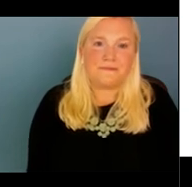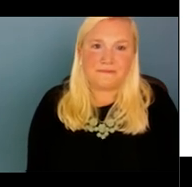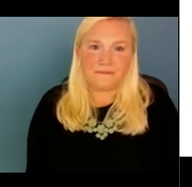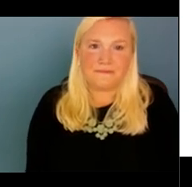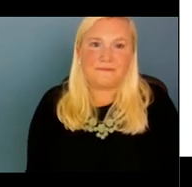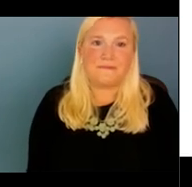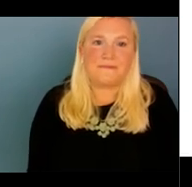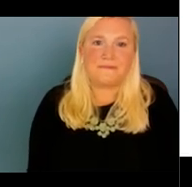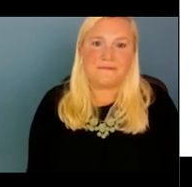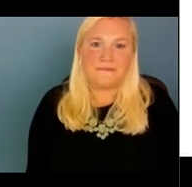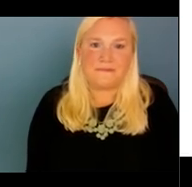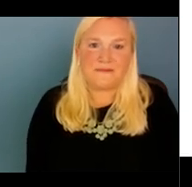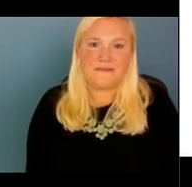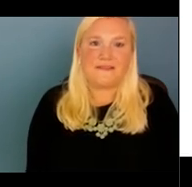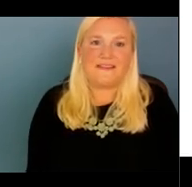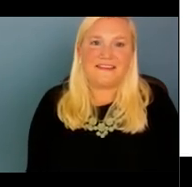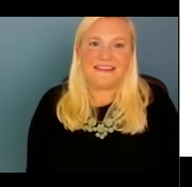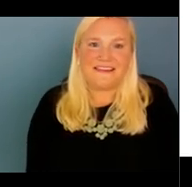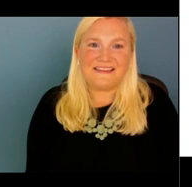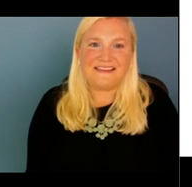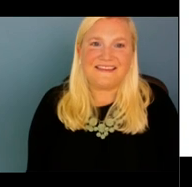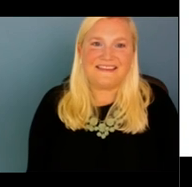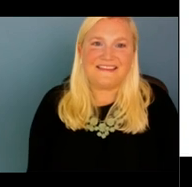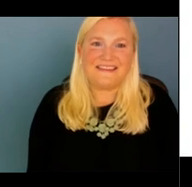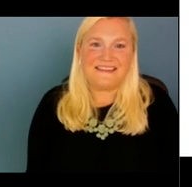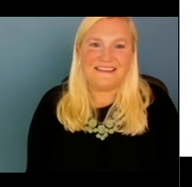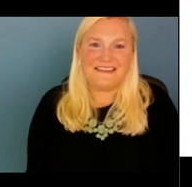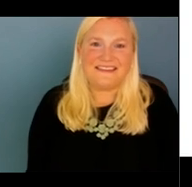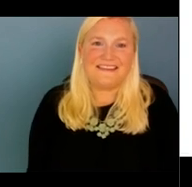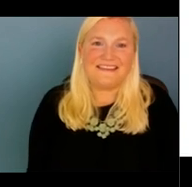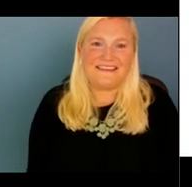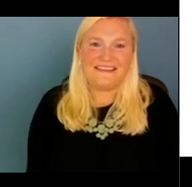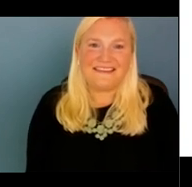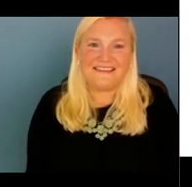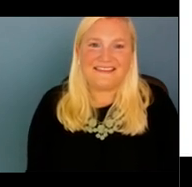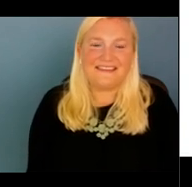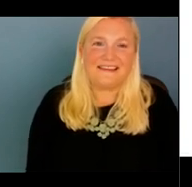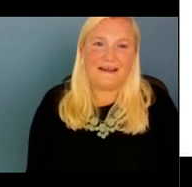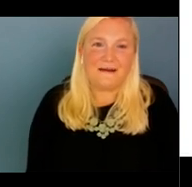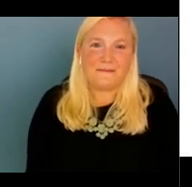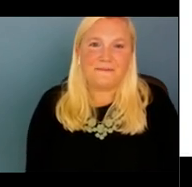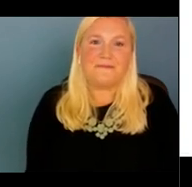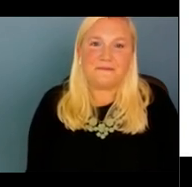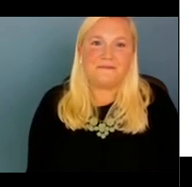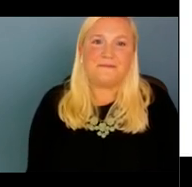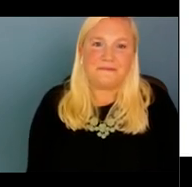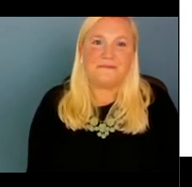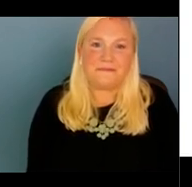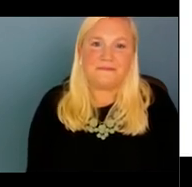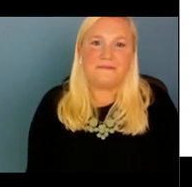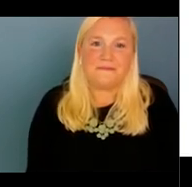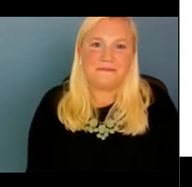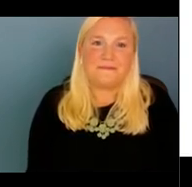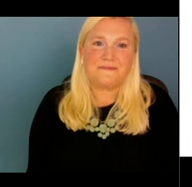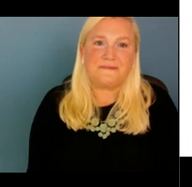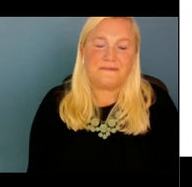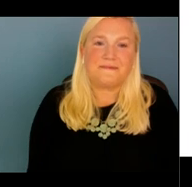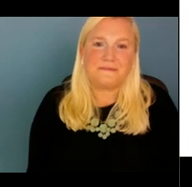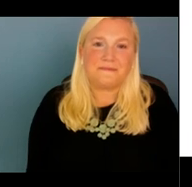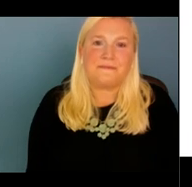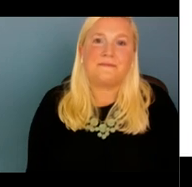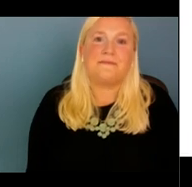we find that, oh yeah, I get my head around 5 or 6 principles. It seems overwhelming at first, but I can get my head around a few principles. And those principles seem